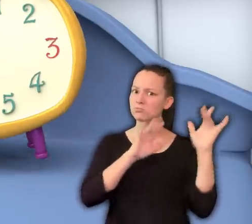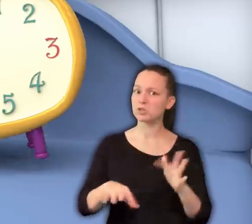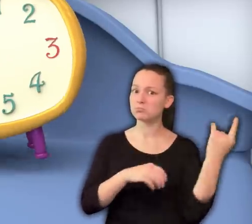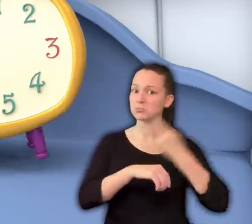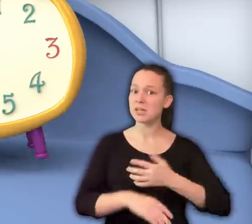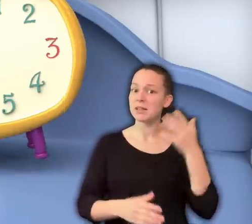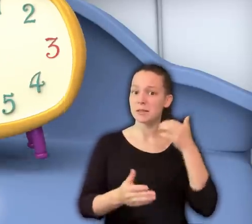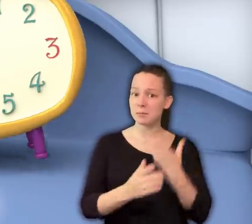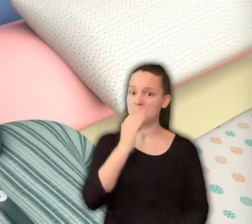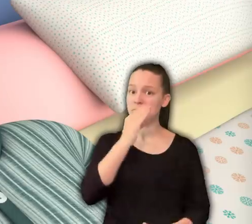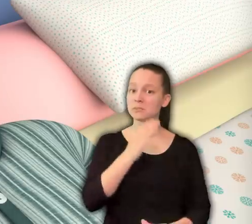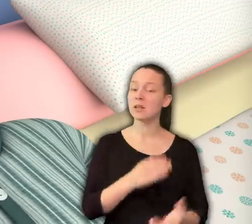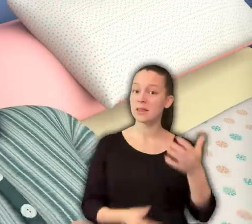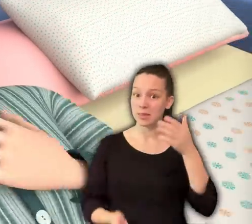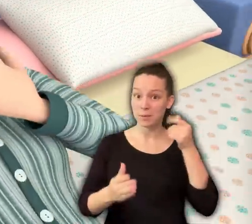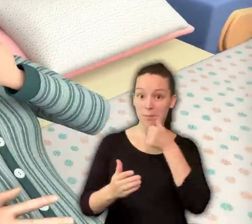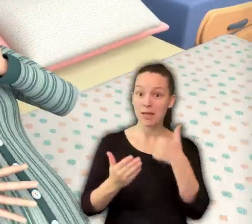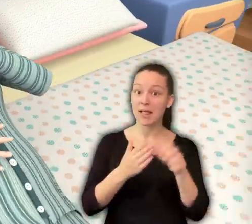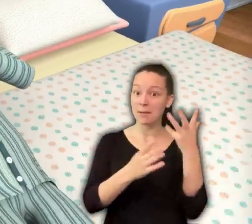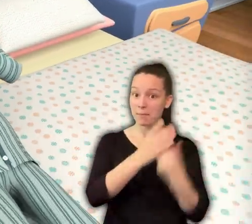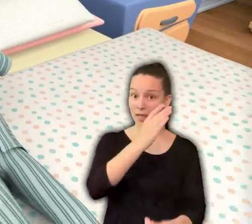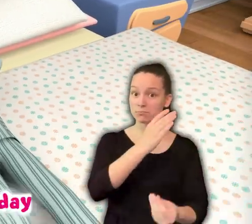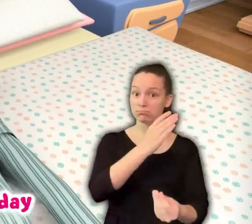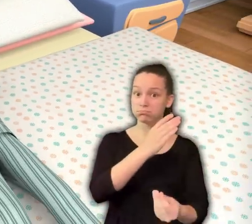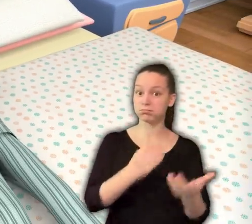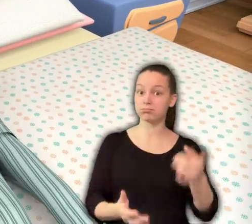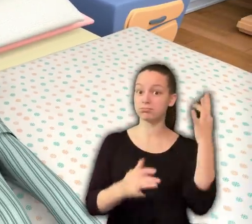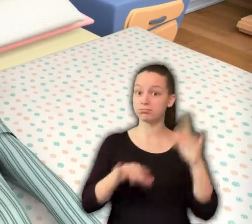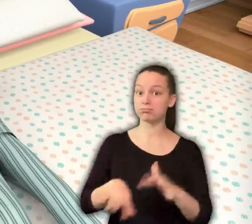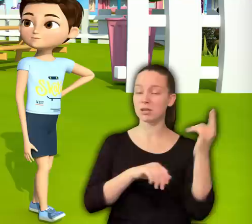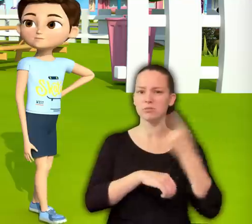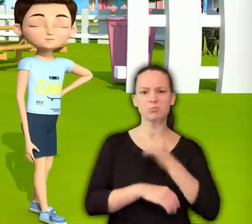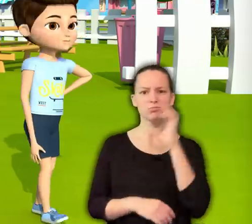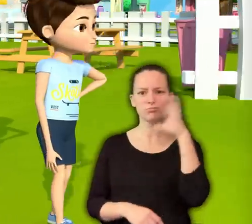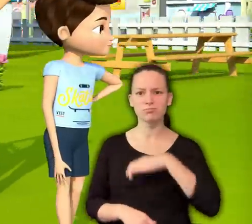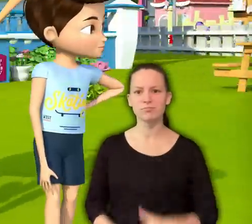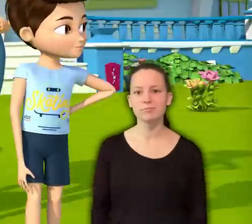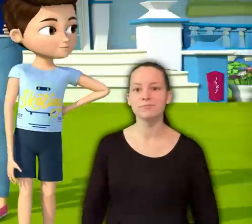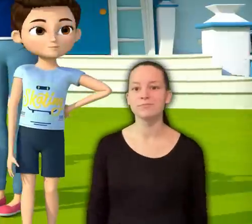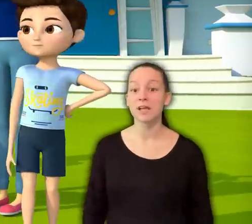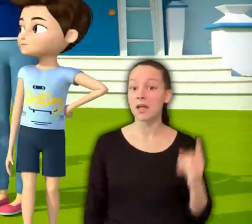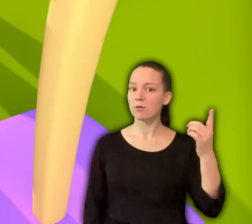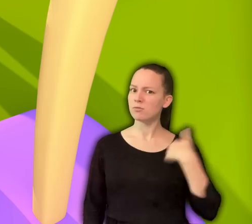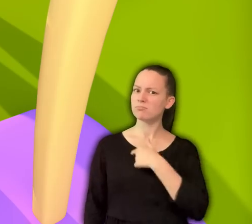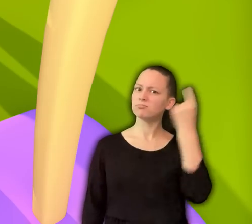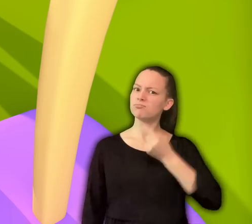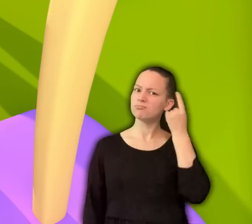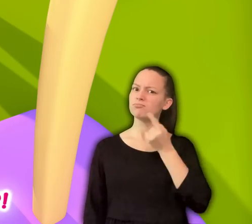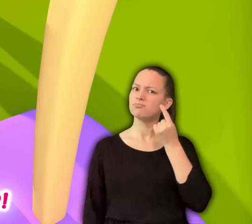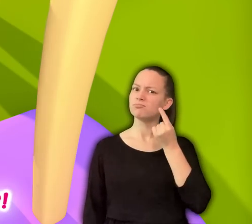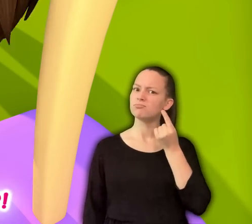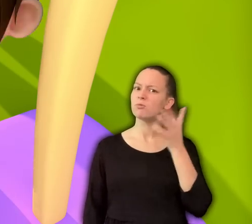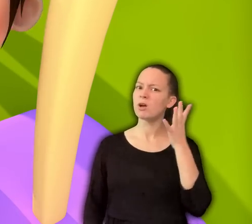one snowy day one snowy day the nails went missing one snowy day and that was very odd it